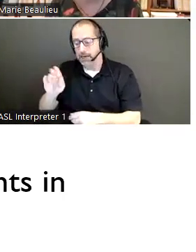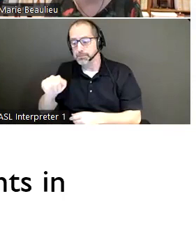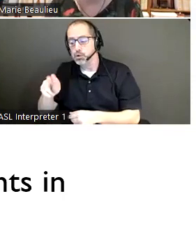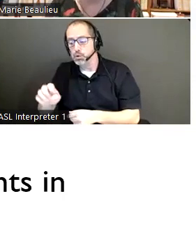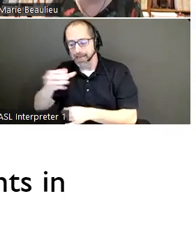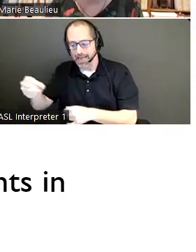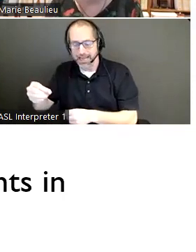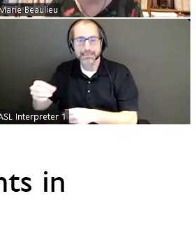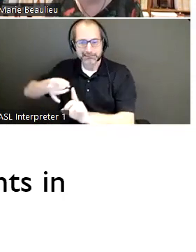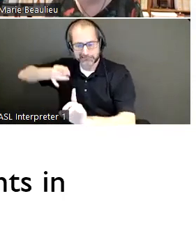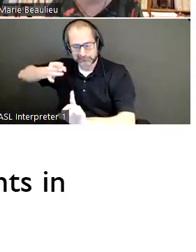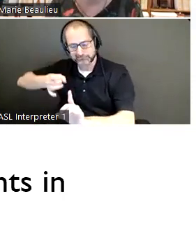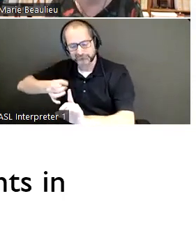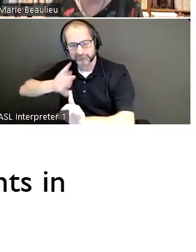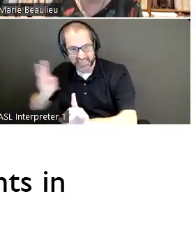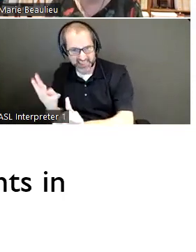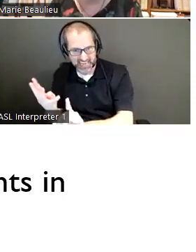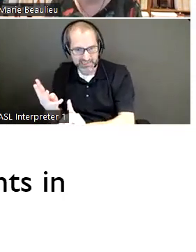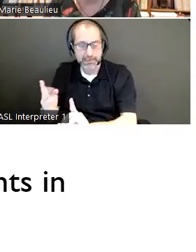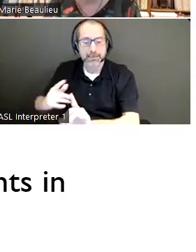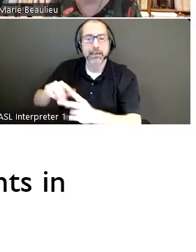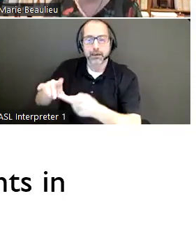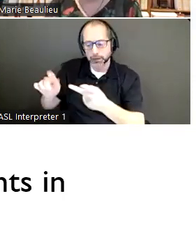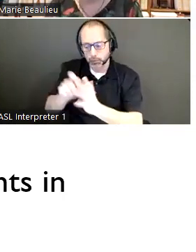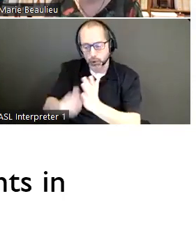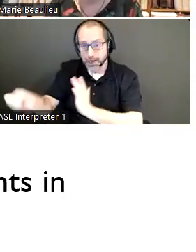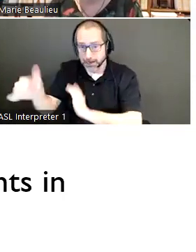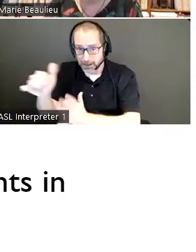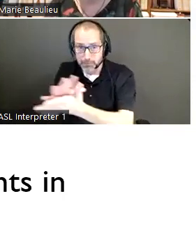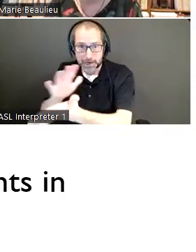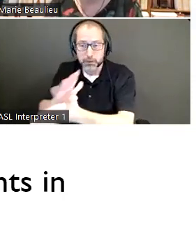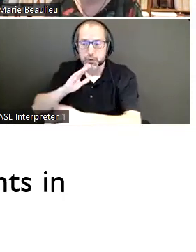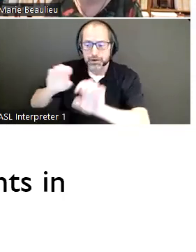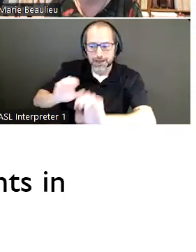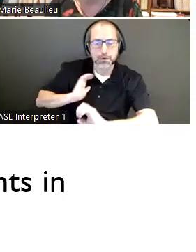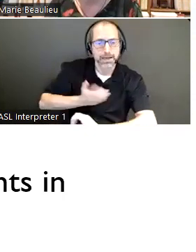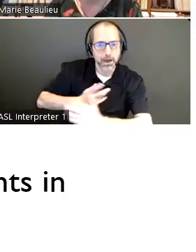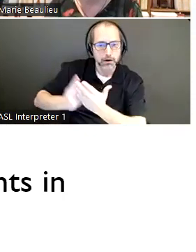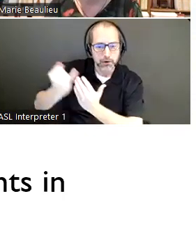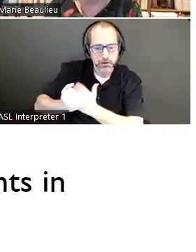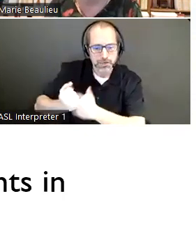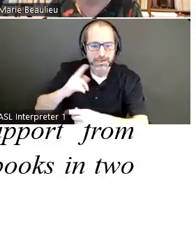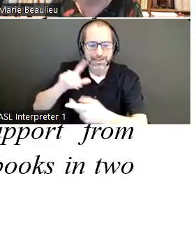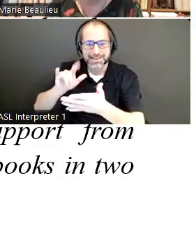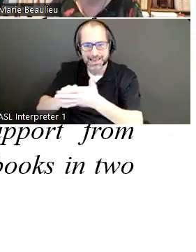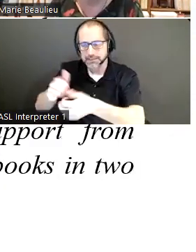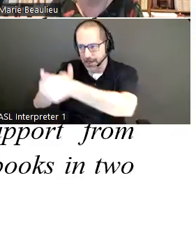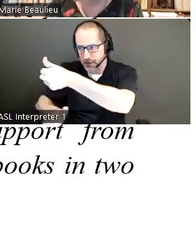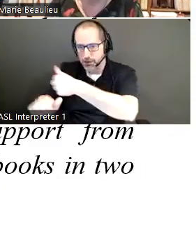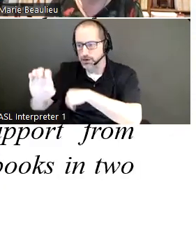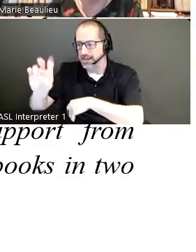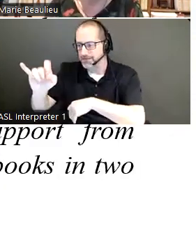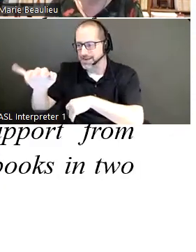paper on the evaluation per se of our project. This one is under evaluation by a